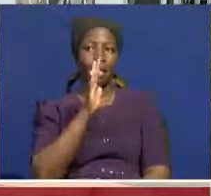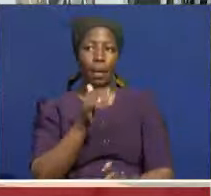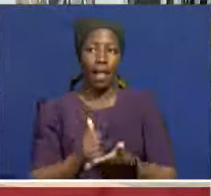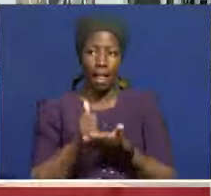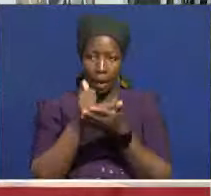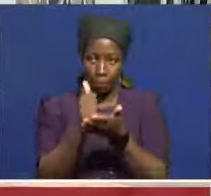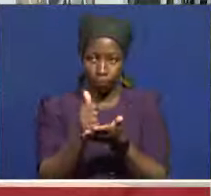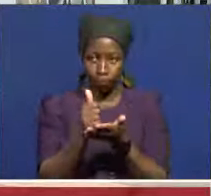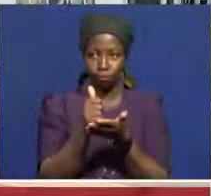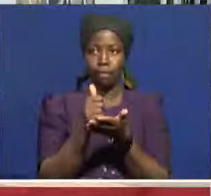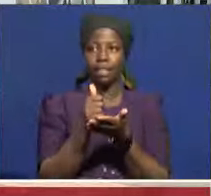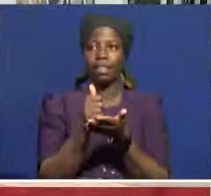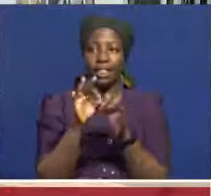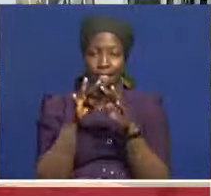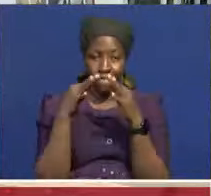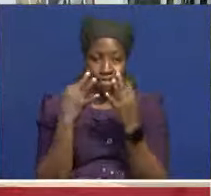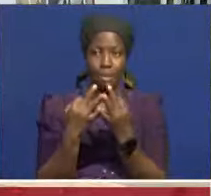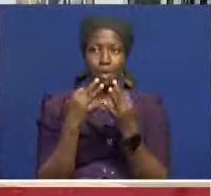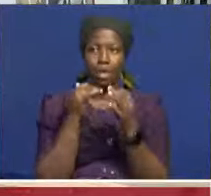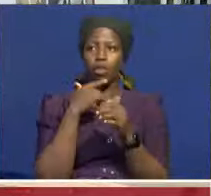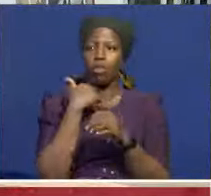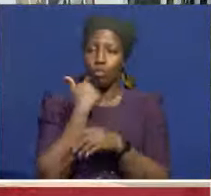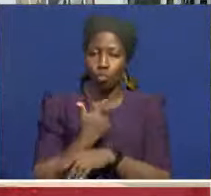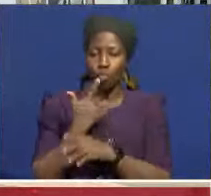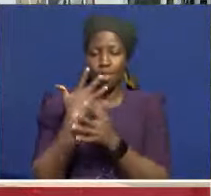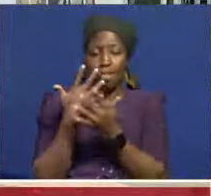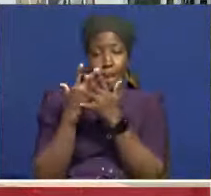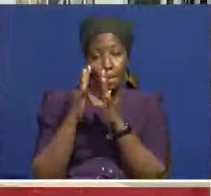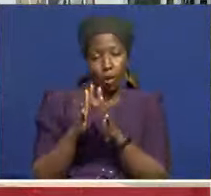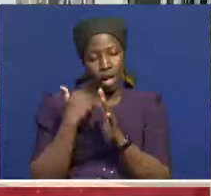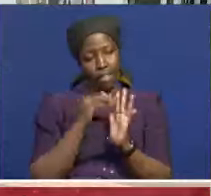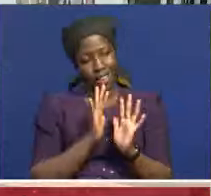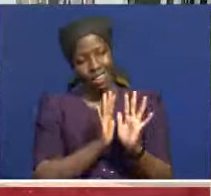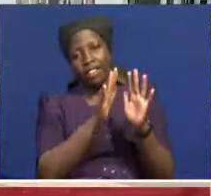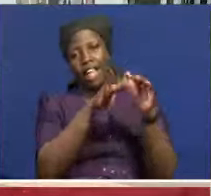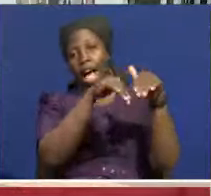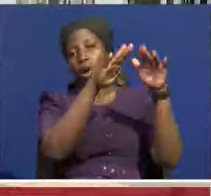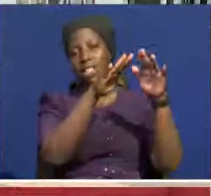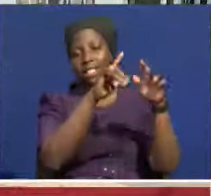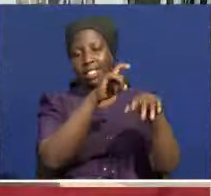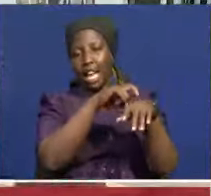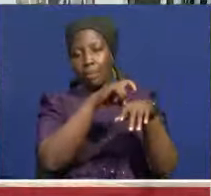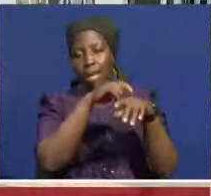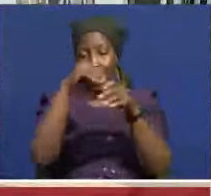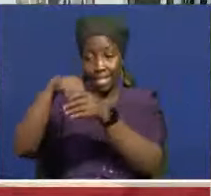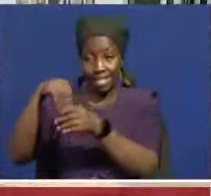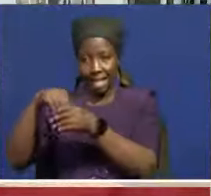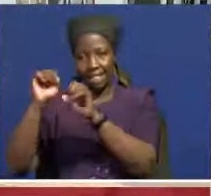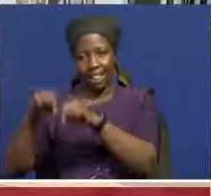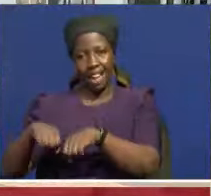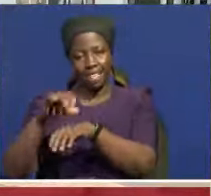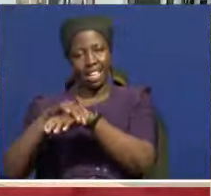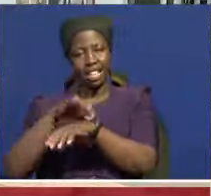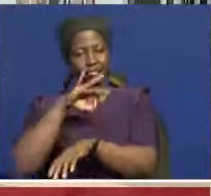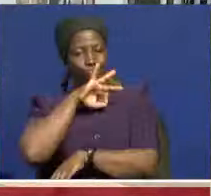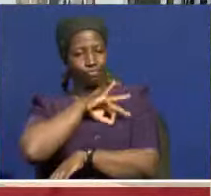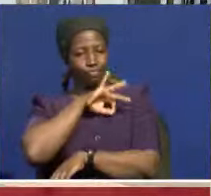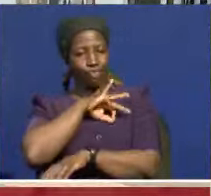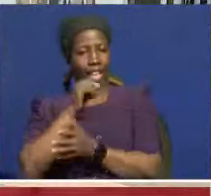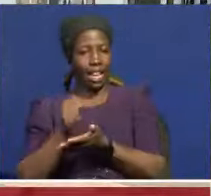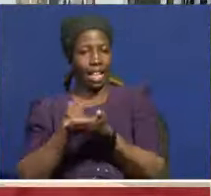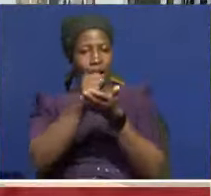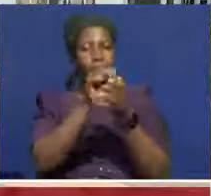the family that the inmate has left for while they're inside, they can earn and help